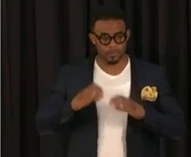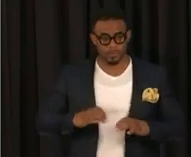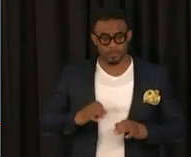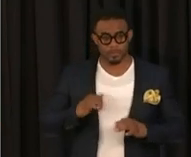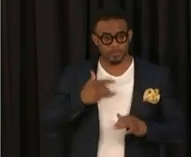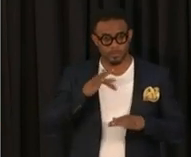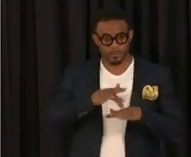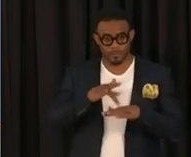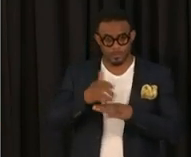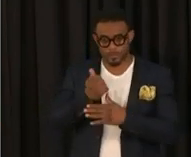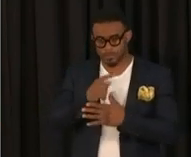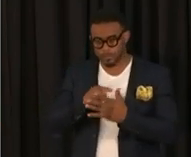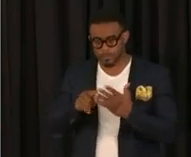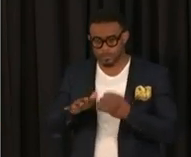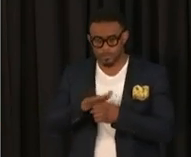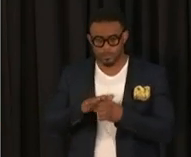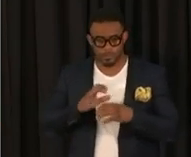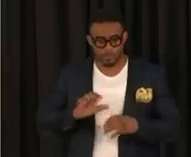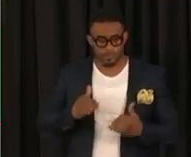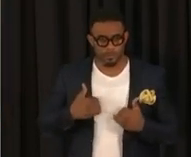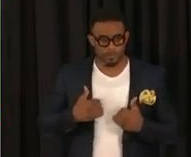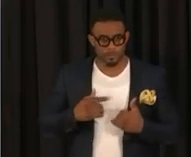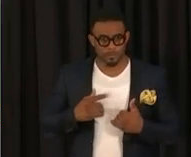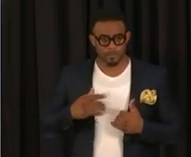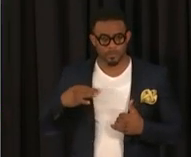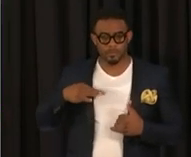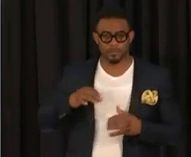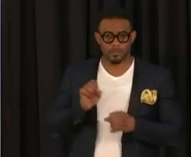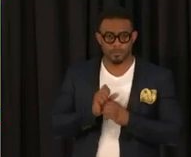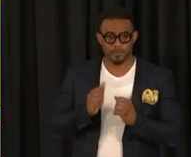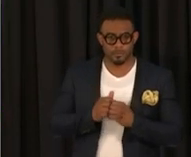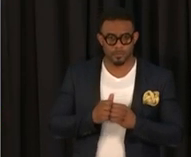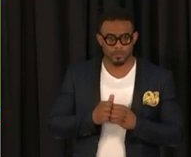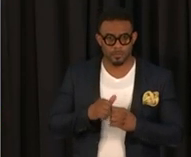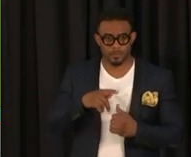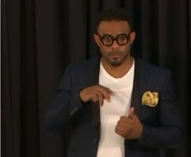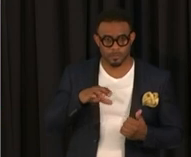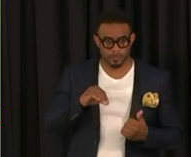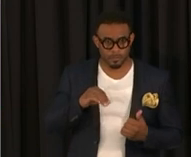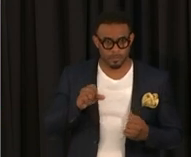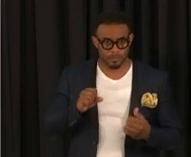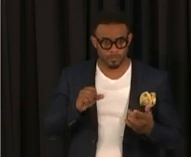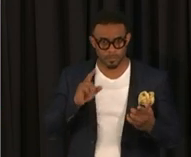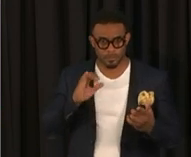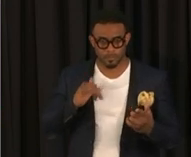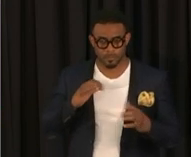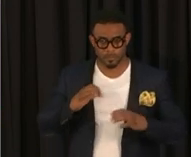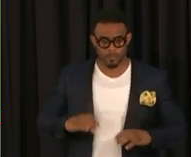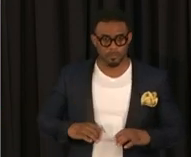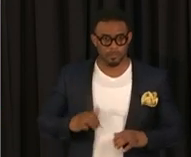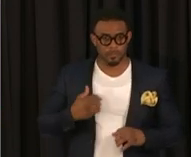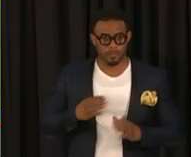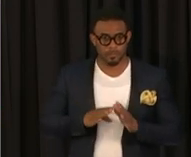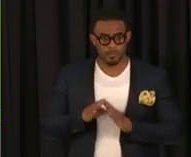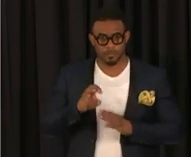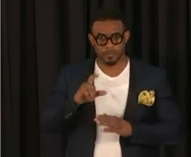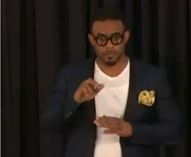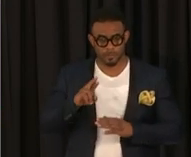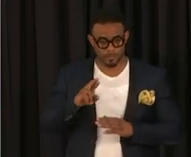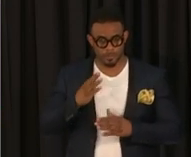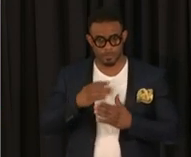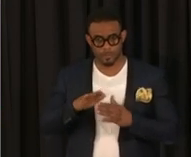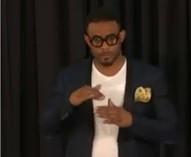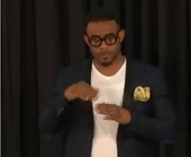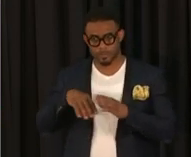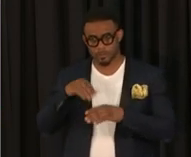clients. And I'll just touch on a few local clients that we've had the privilege of working with. Pepco Holdings is one of our clients. We've developed solar